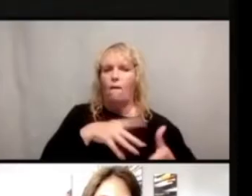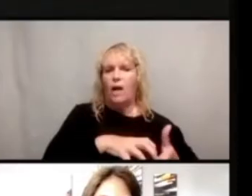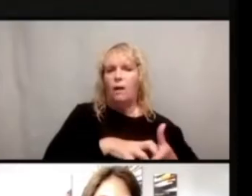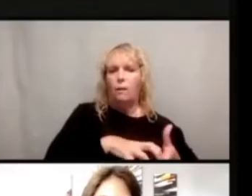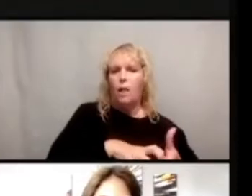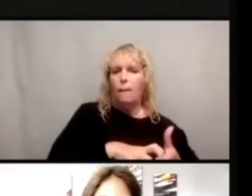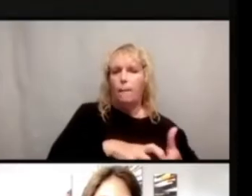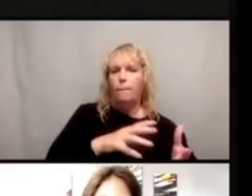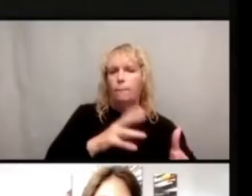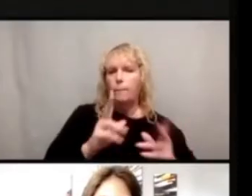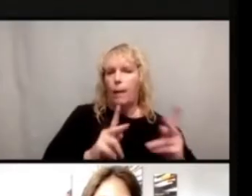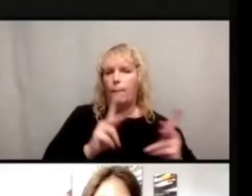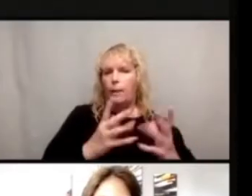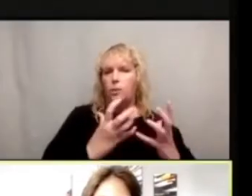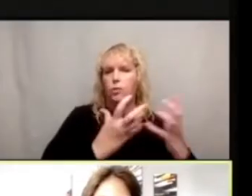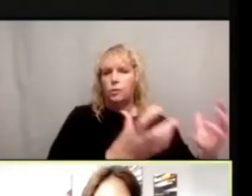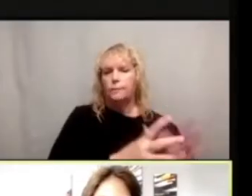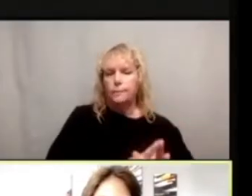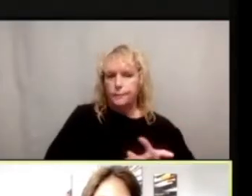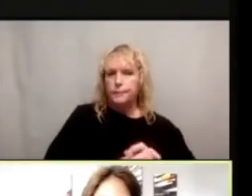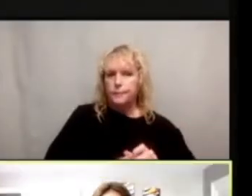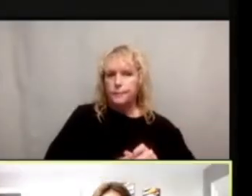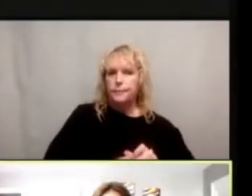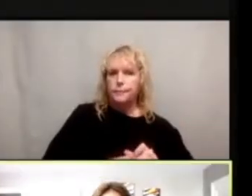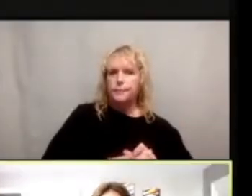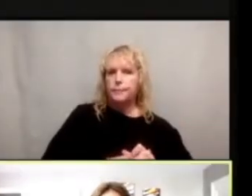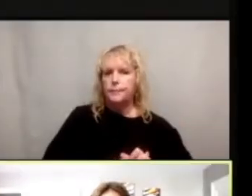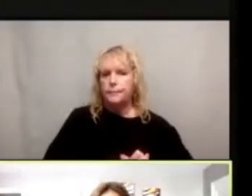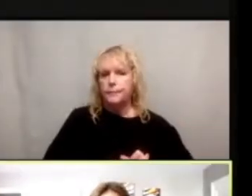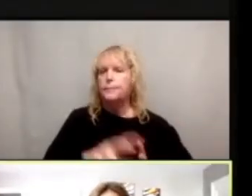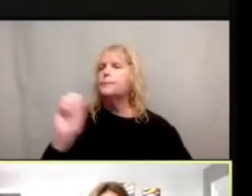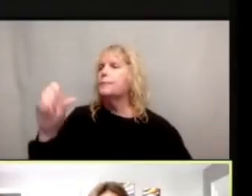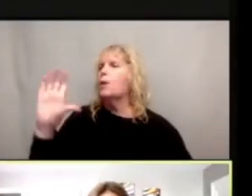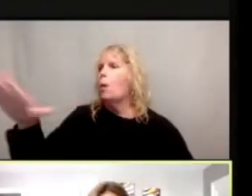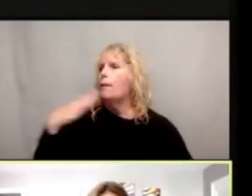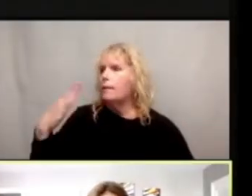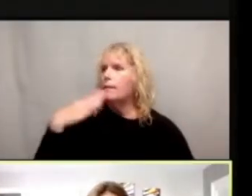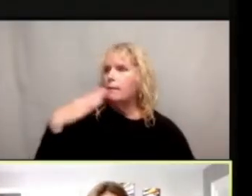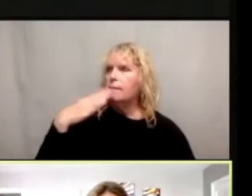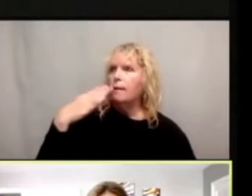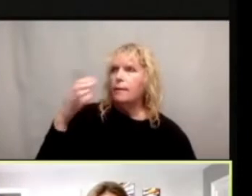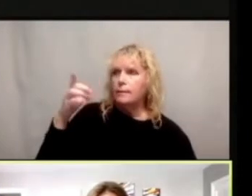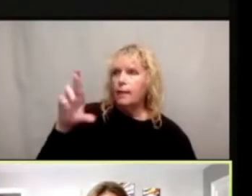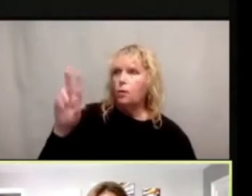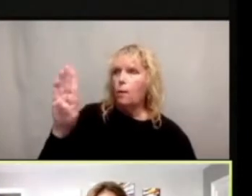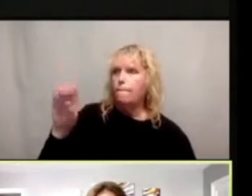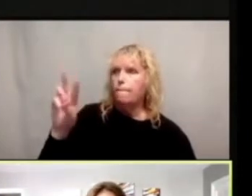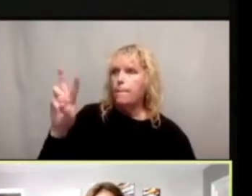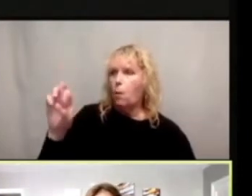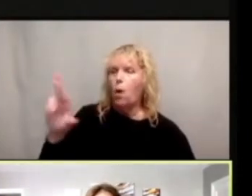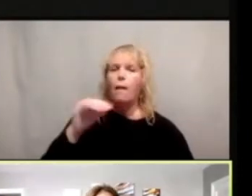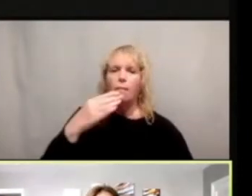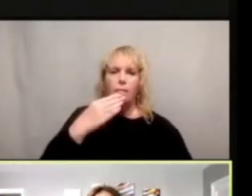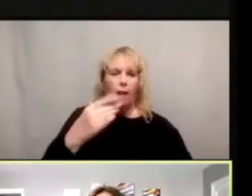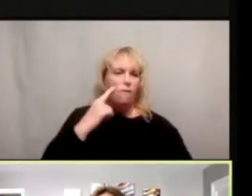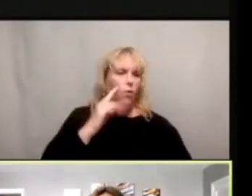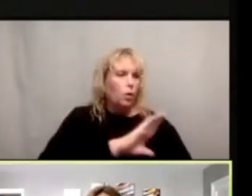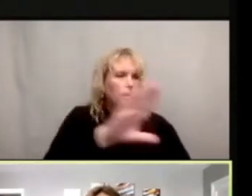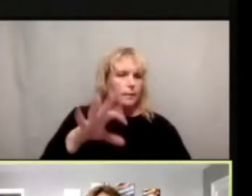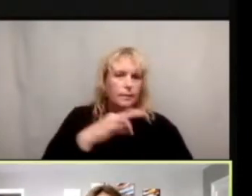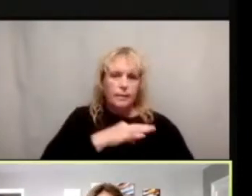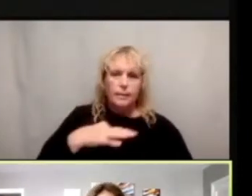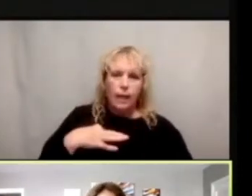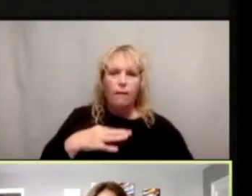Damian. Great. Thank you so much, Dr. Baur, and thank you to the IHA staff and to all of you for